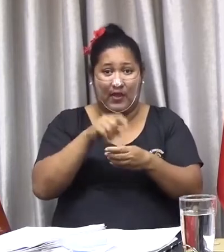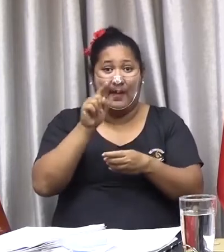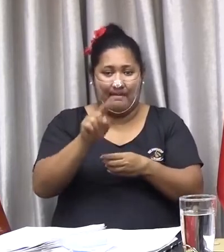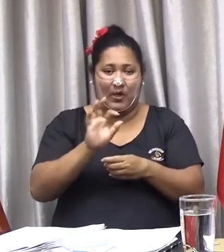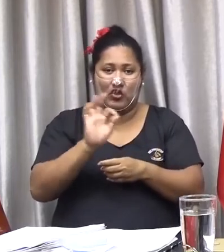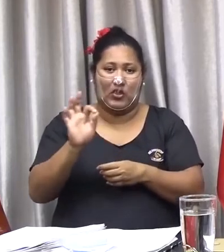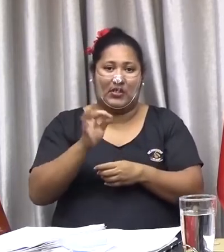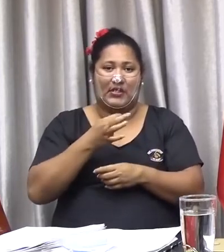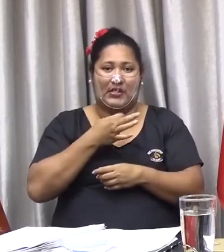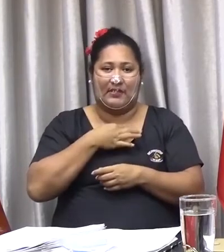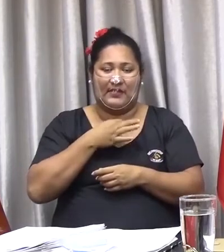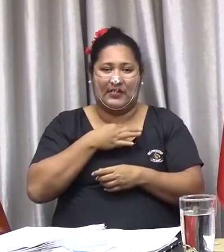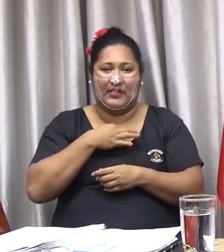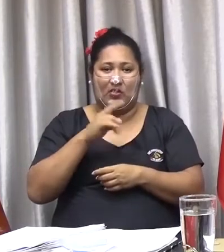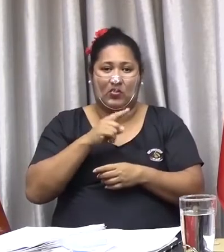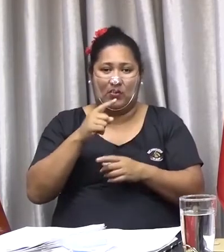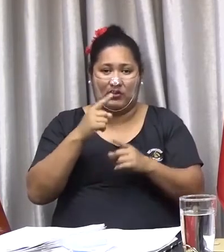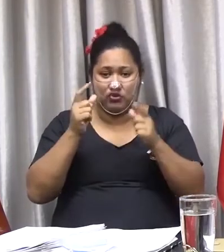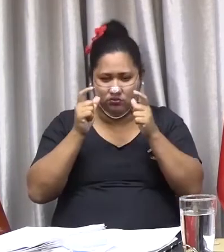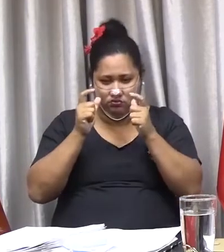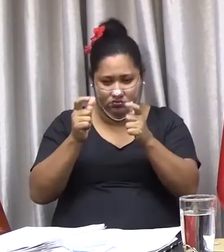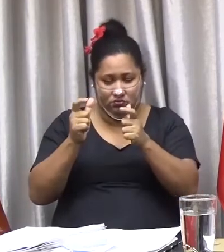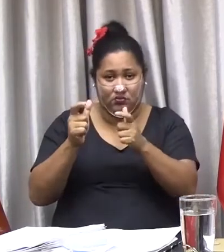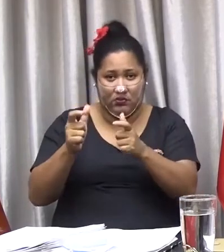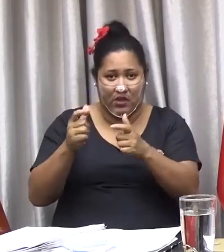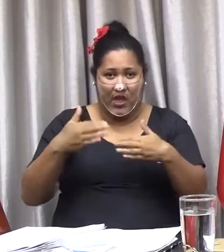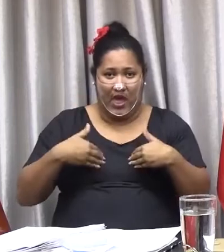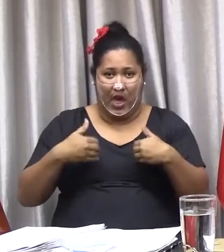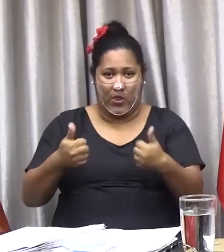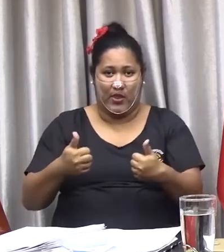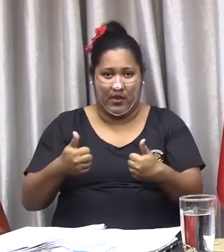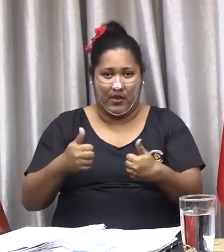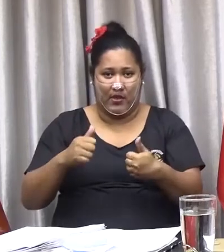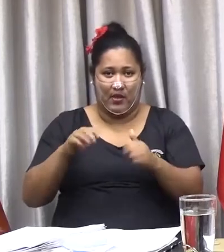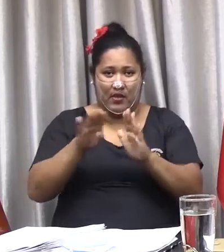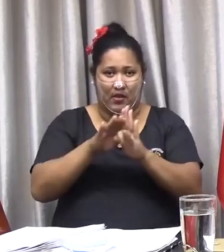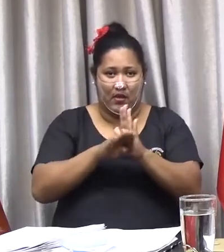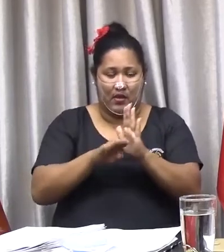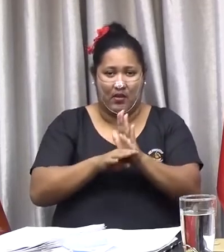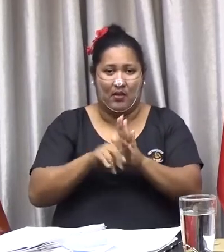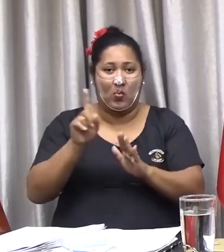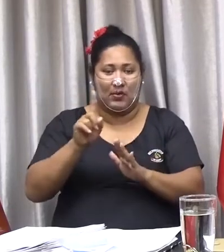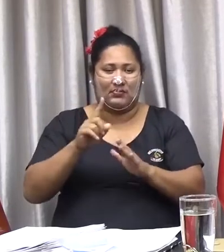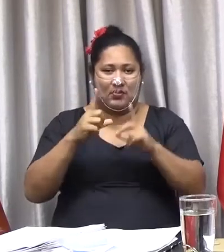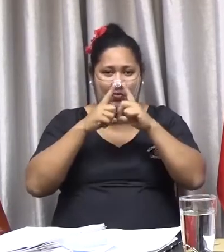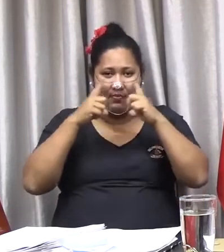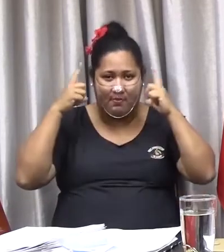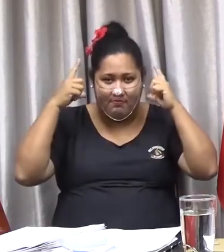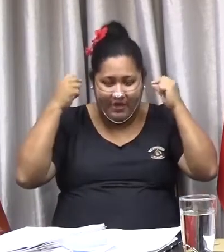not limited to, strict observance of health requirements such as wearing of facial